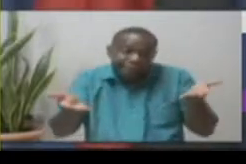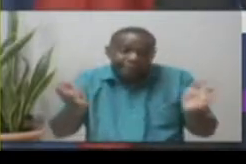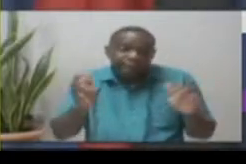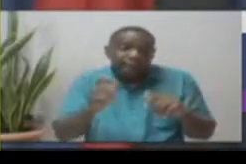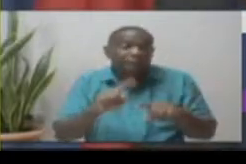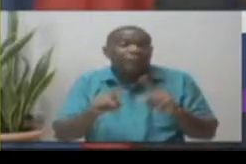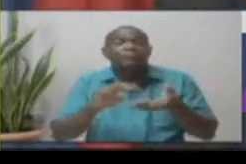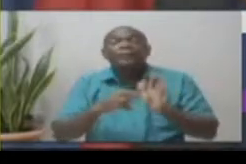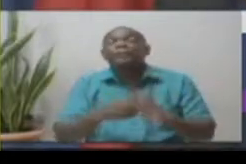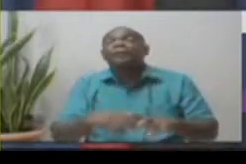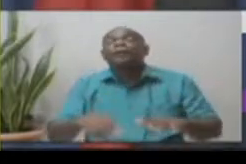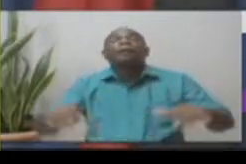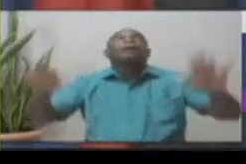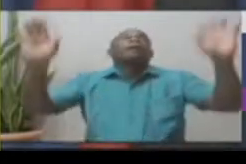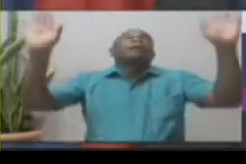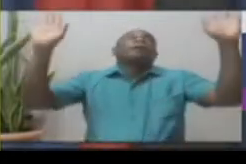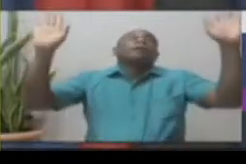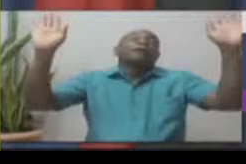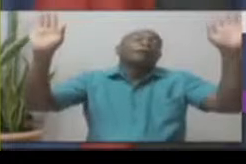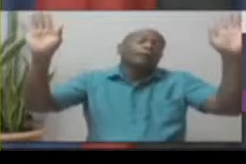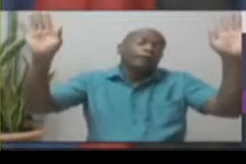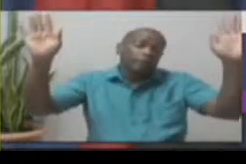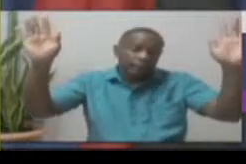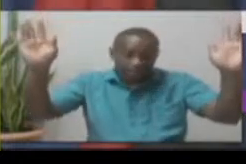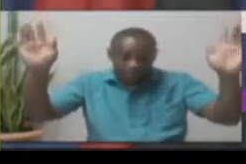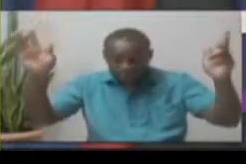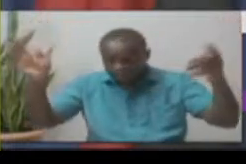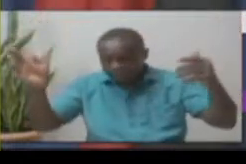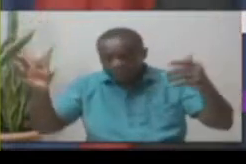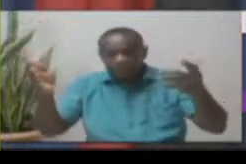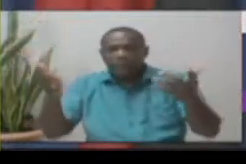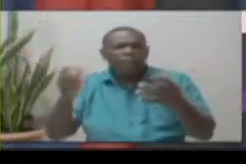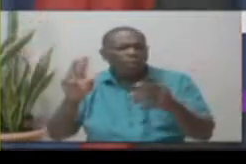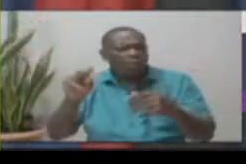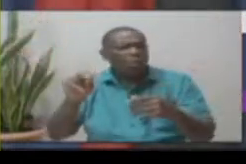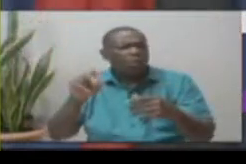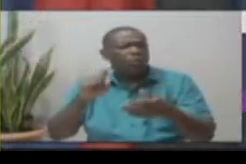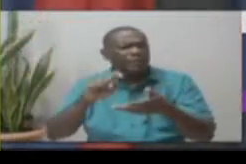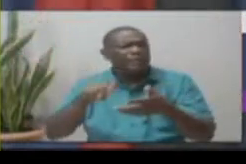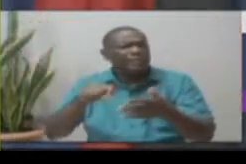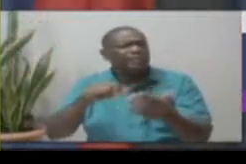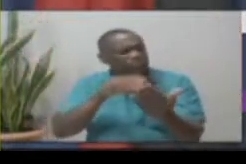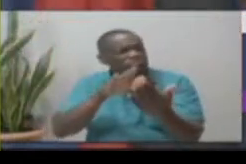and say, well, we have to deal with it. And you would have seen,